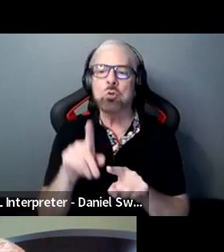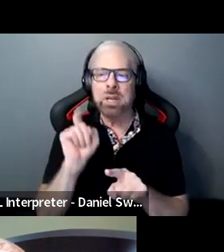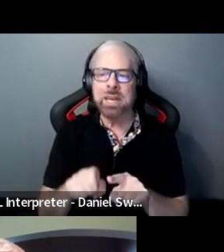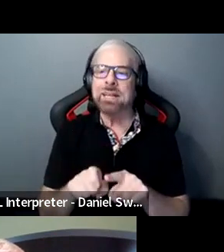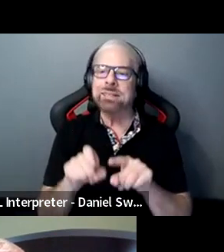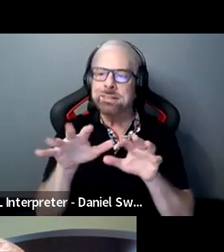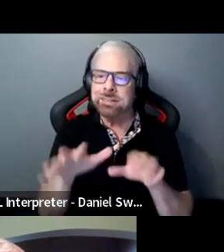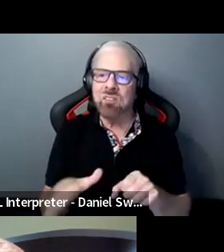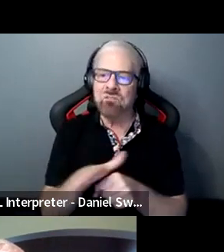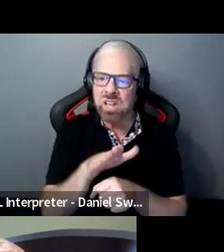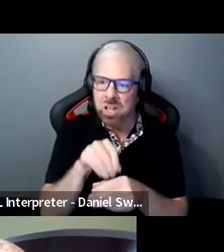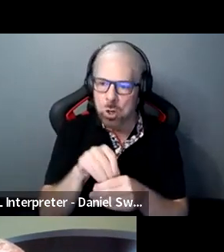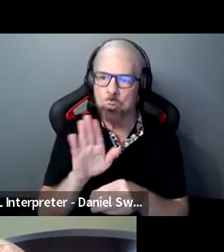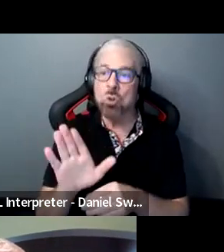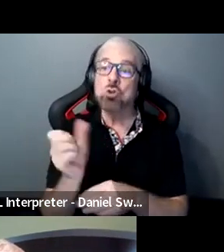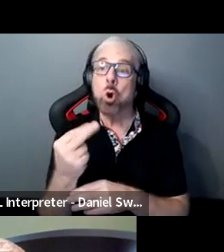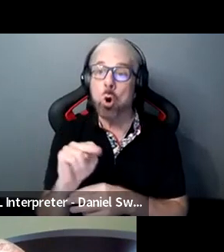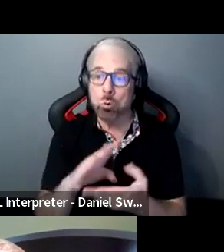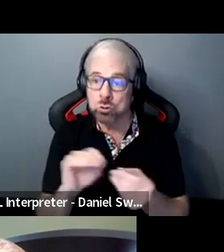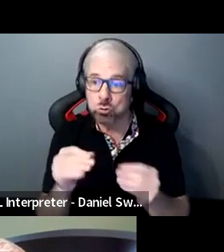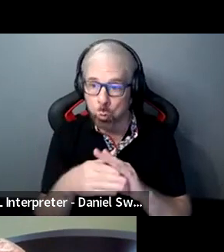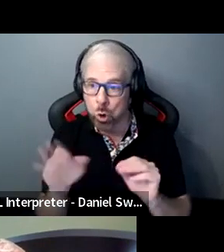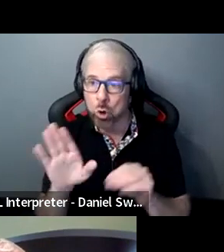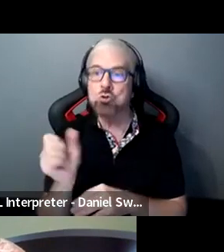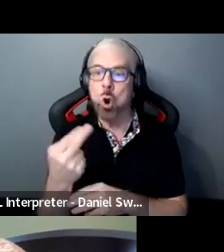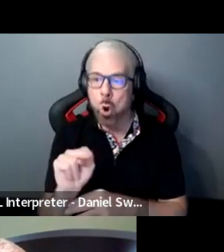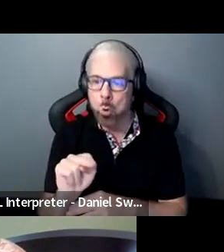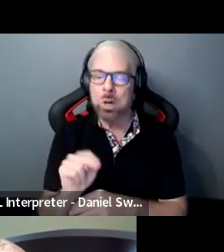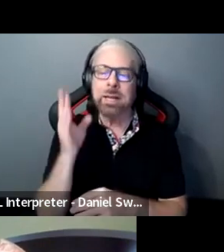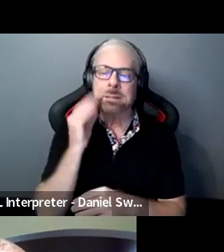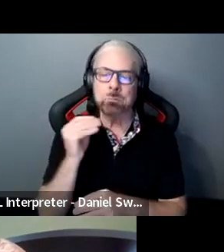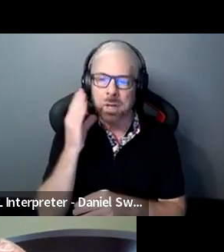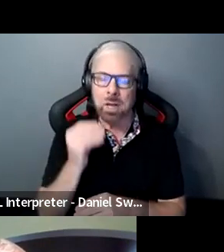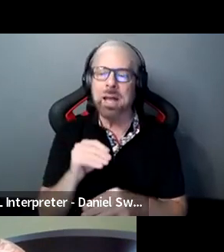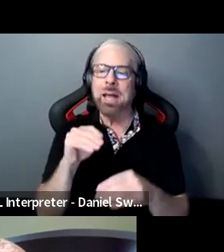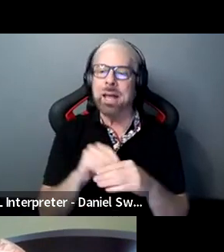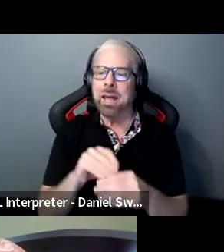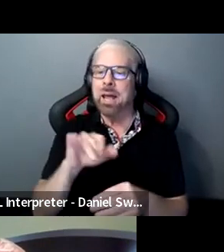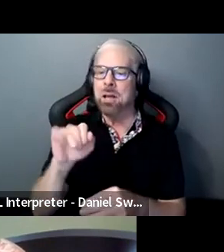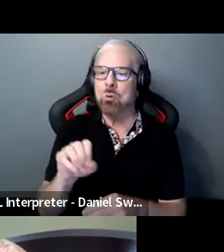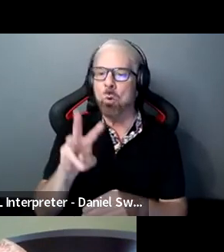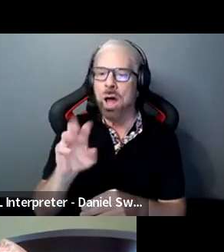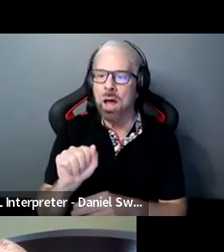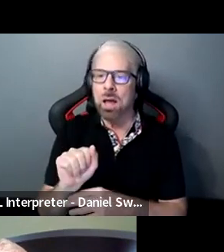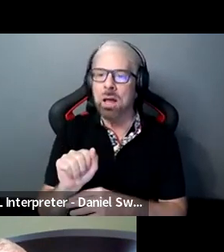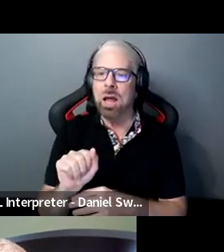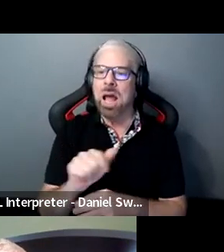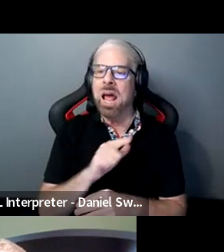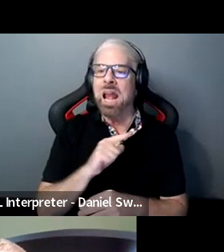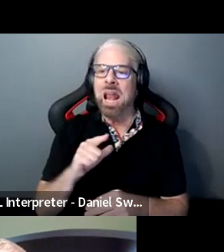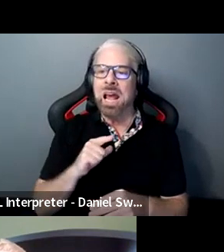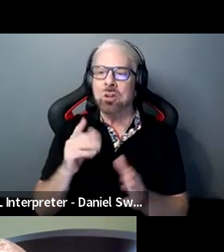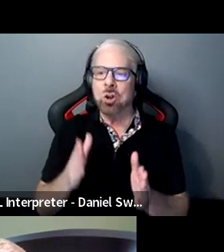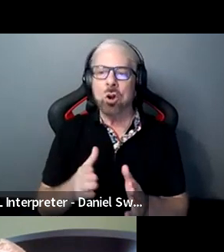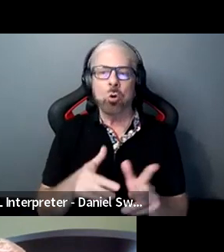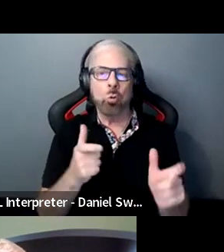own story and your own experience, because in Iowa, legislators quickly see